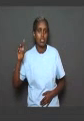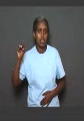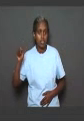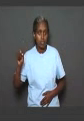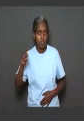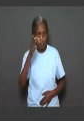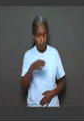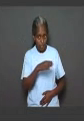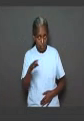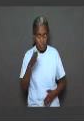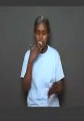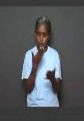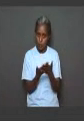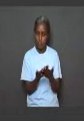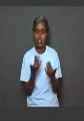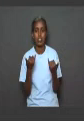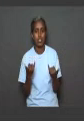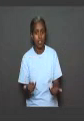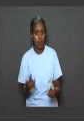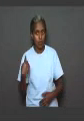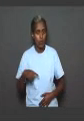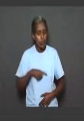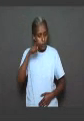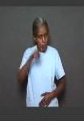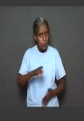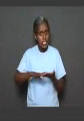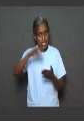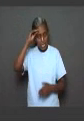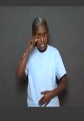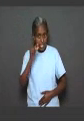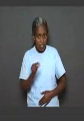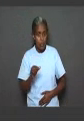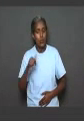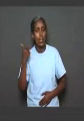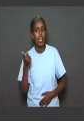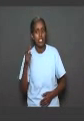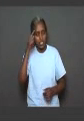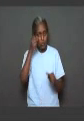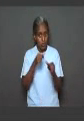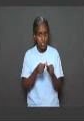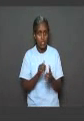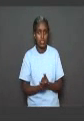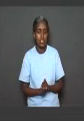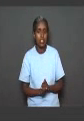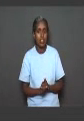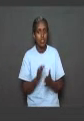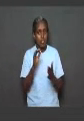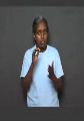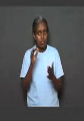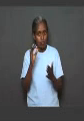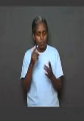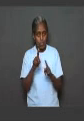Good. Now, we must learn a few other notations for